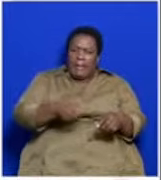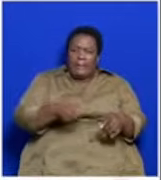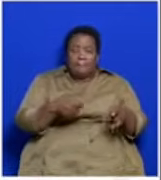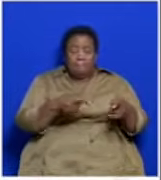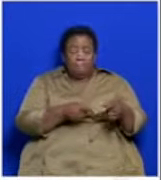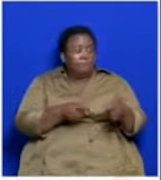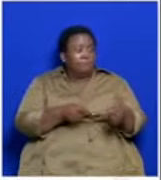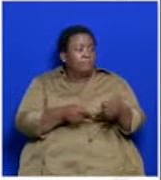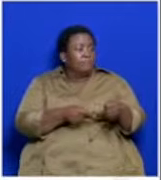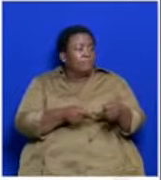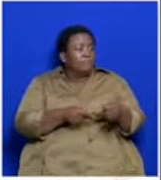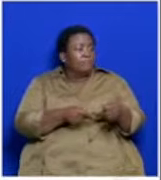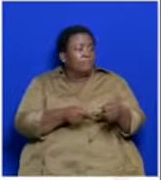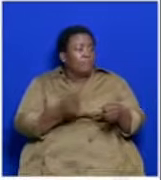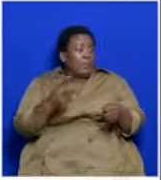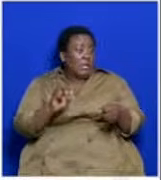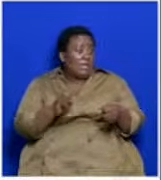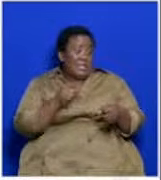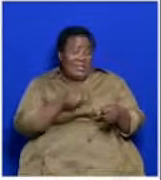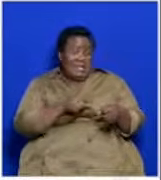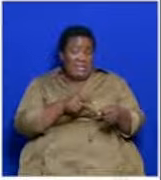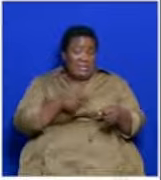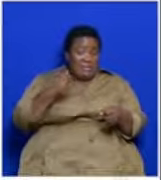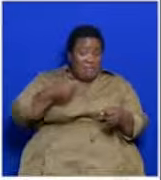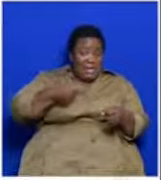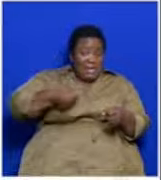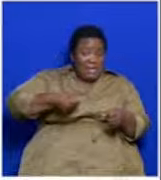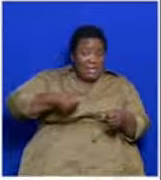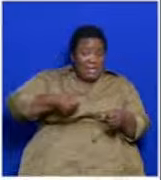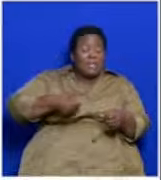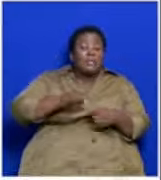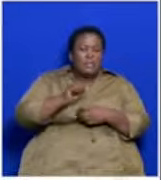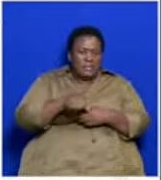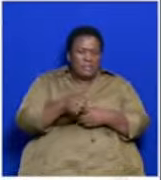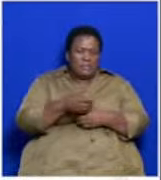that the bag? Yes, that is the bag.